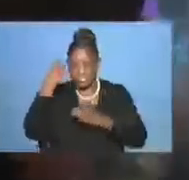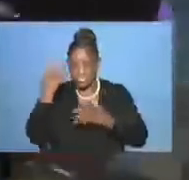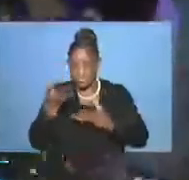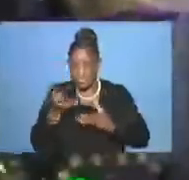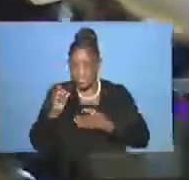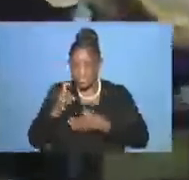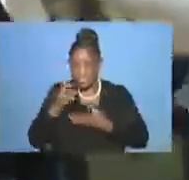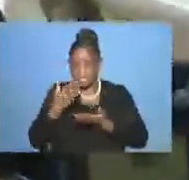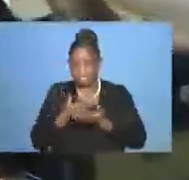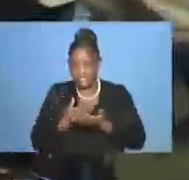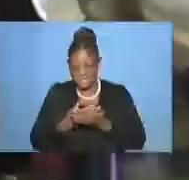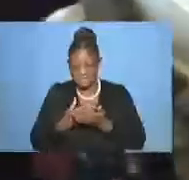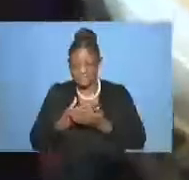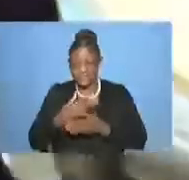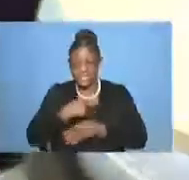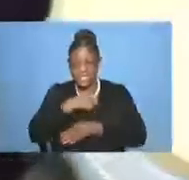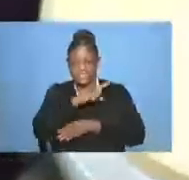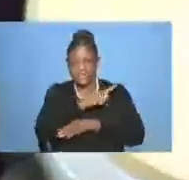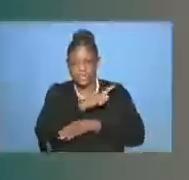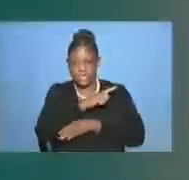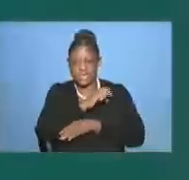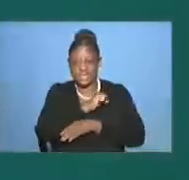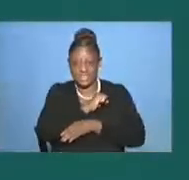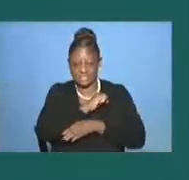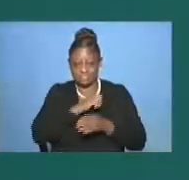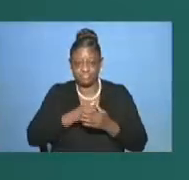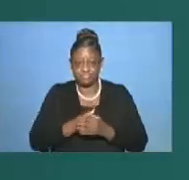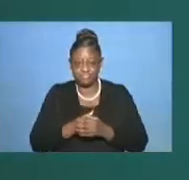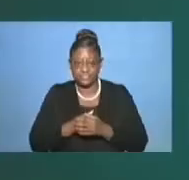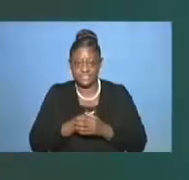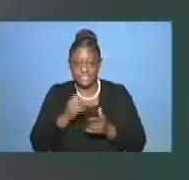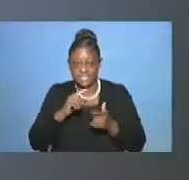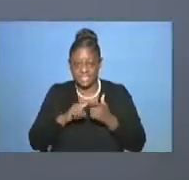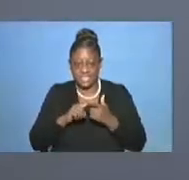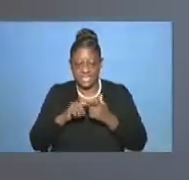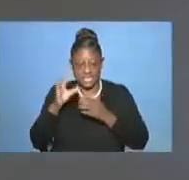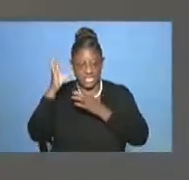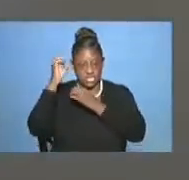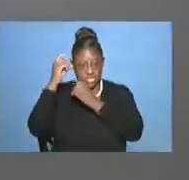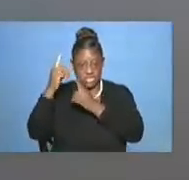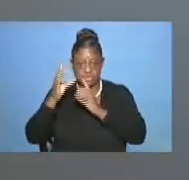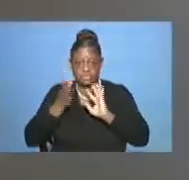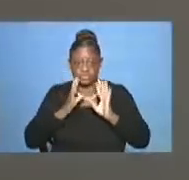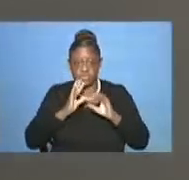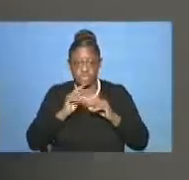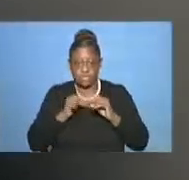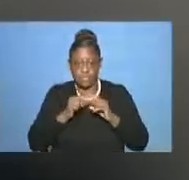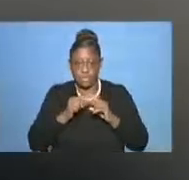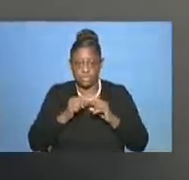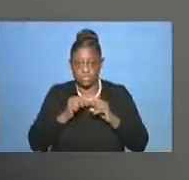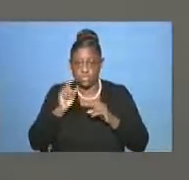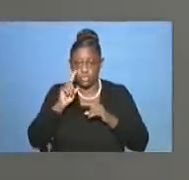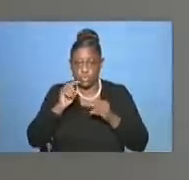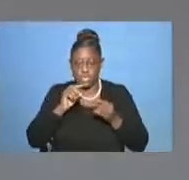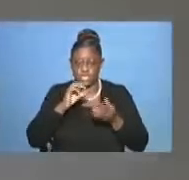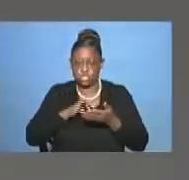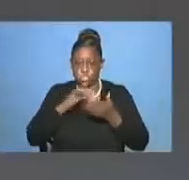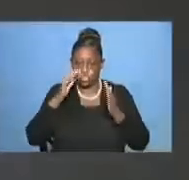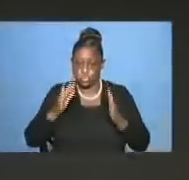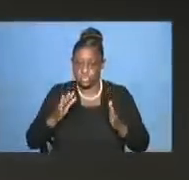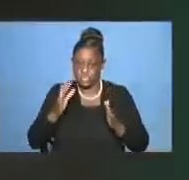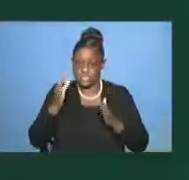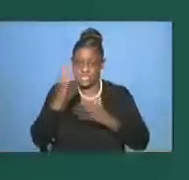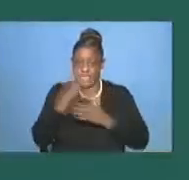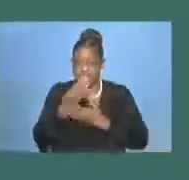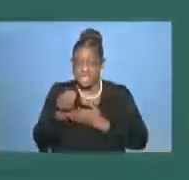Bahamas Tonight, I'm Lloyd Allen. Education officials responding to the recent absence of some students and teachers at